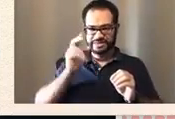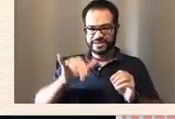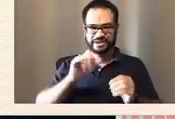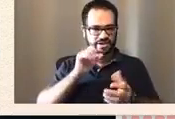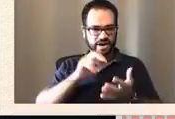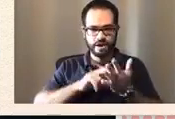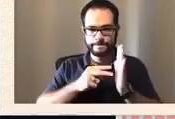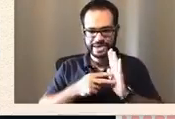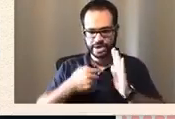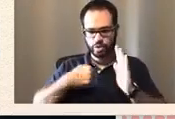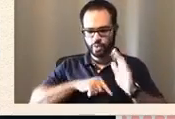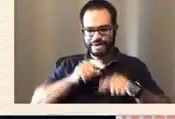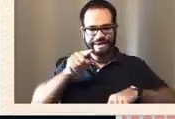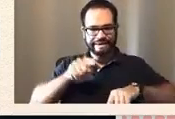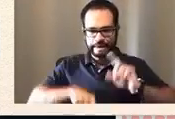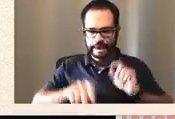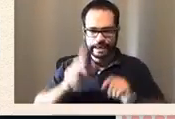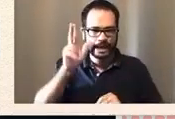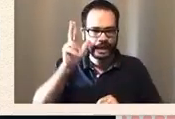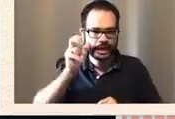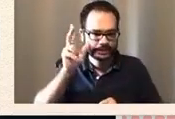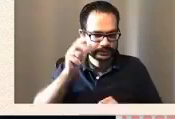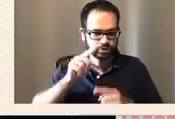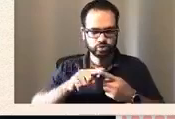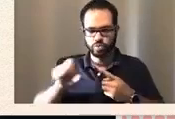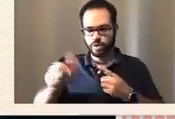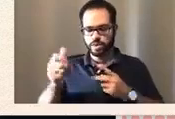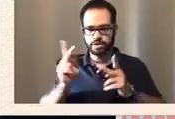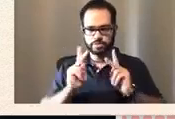listen to other people and their struggles.